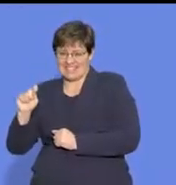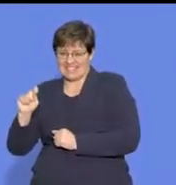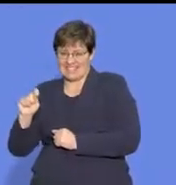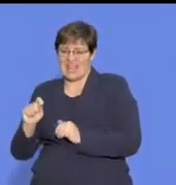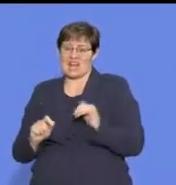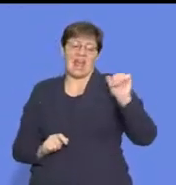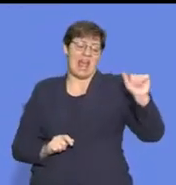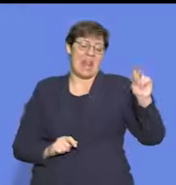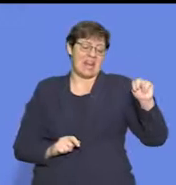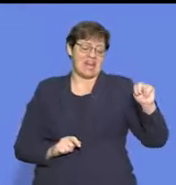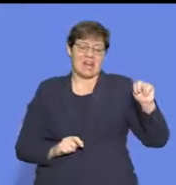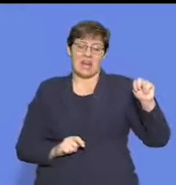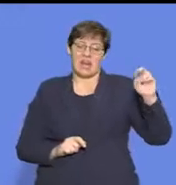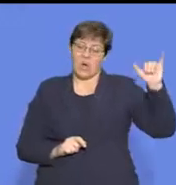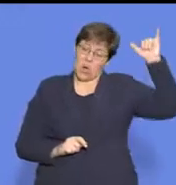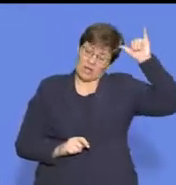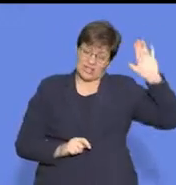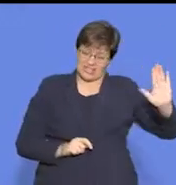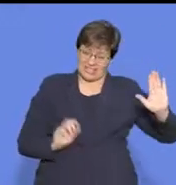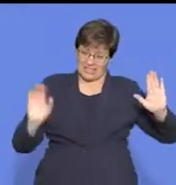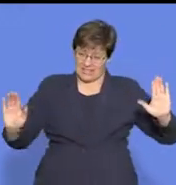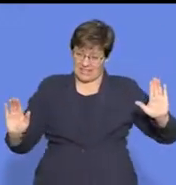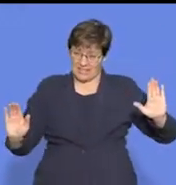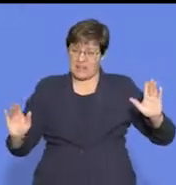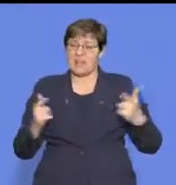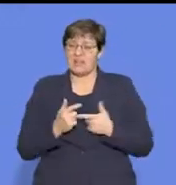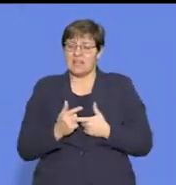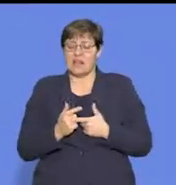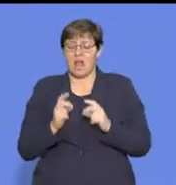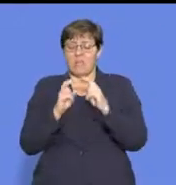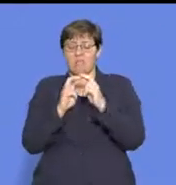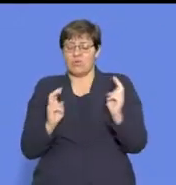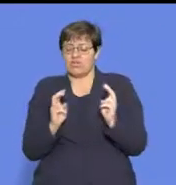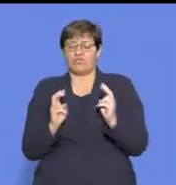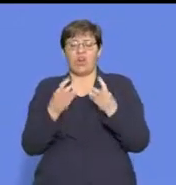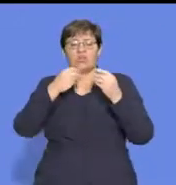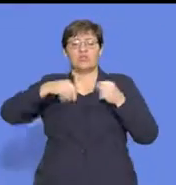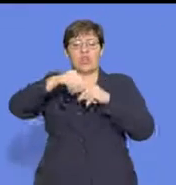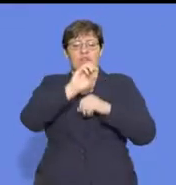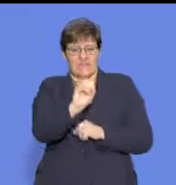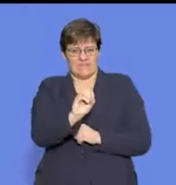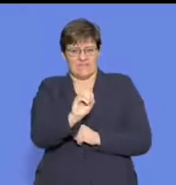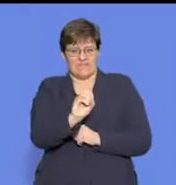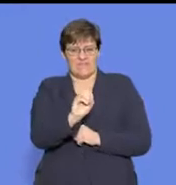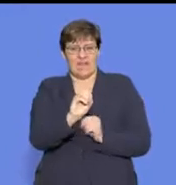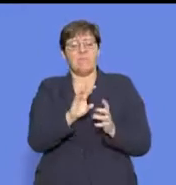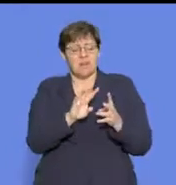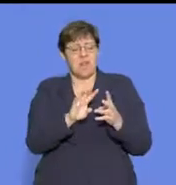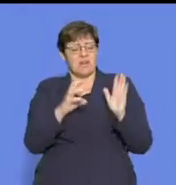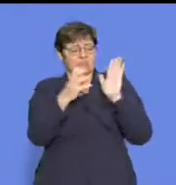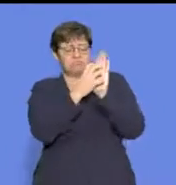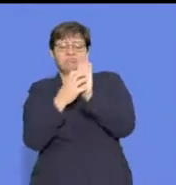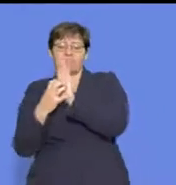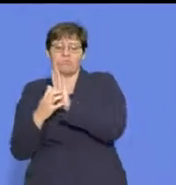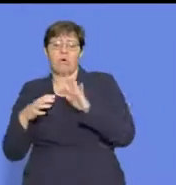look for an ox. They are joined by a salt bridge, and we know that we can draw diagrams of these, or we can